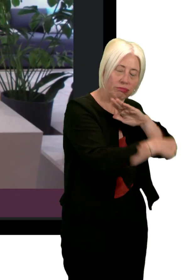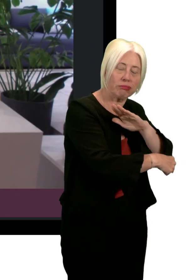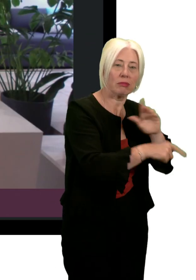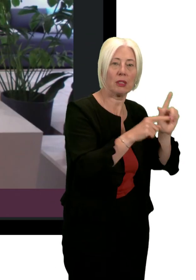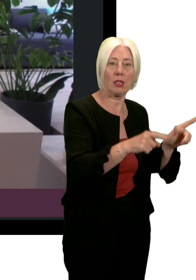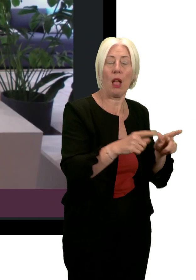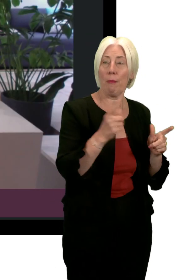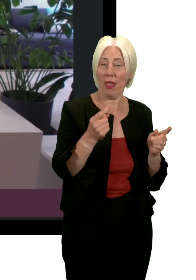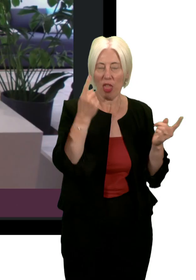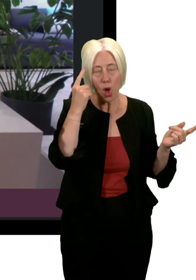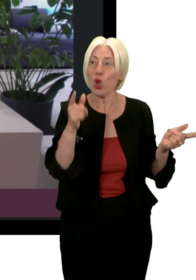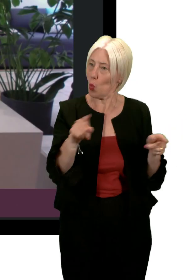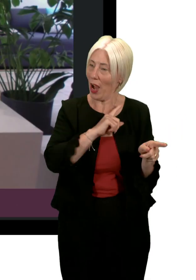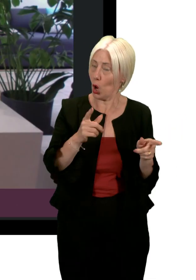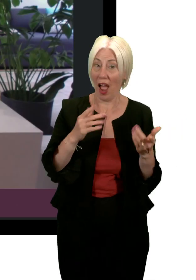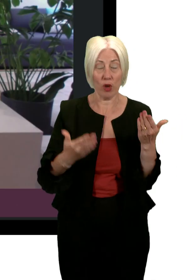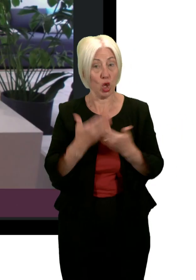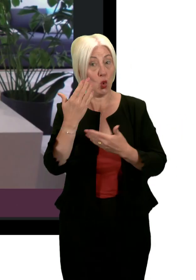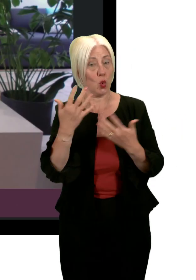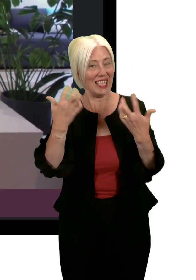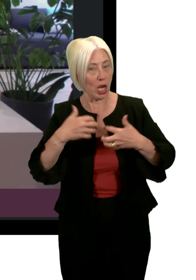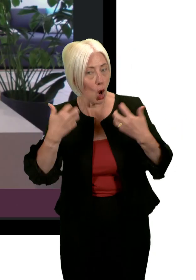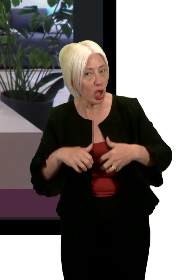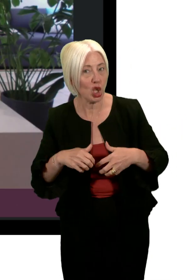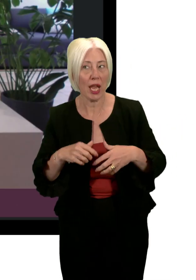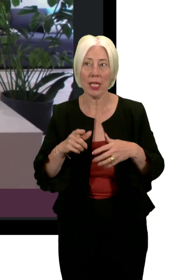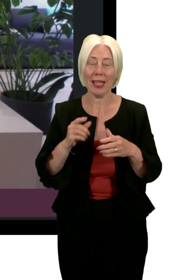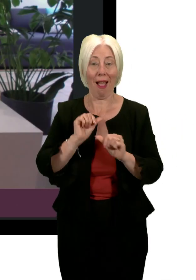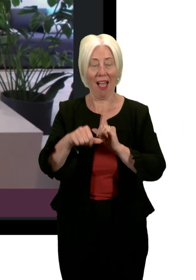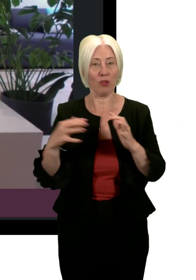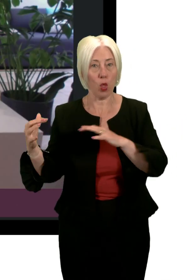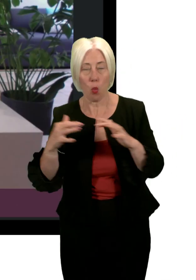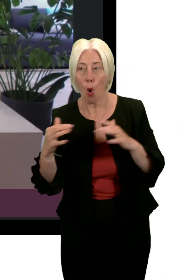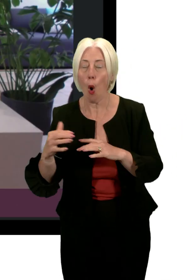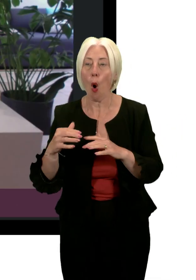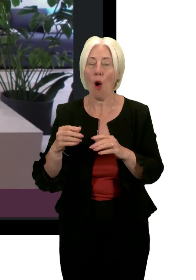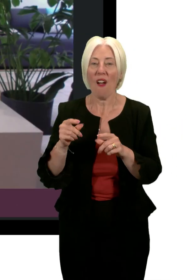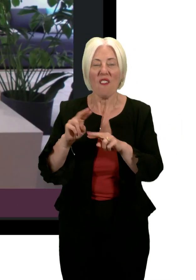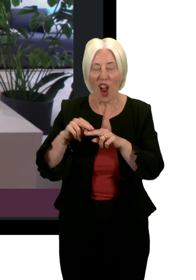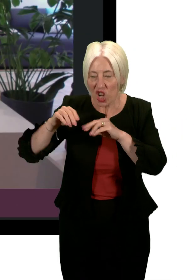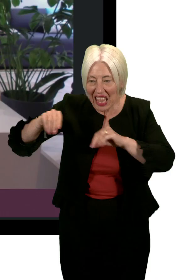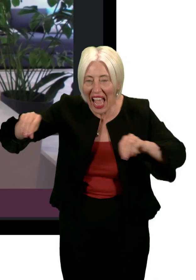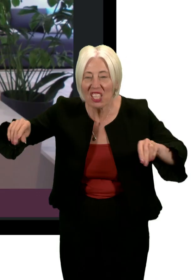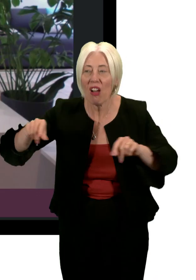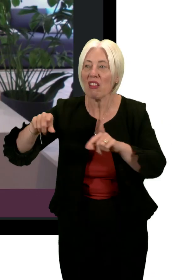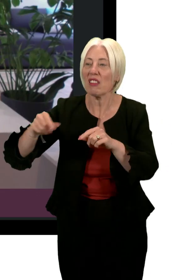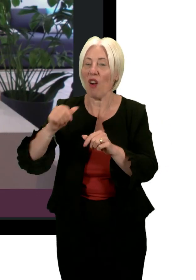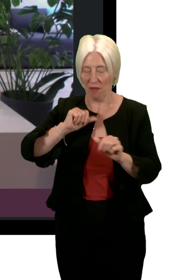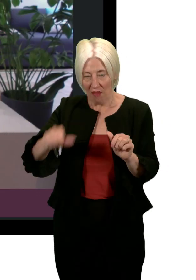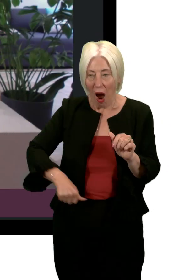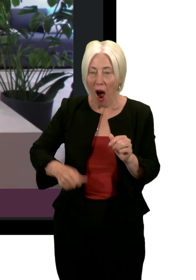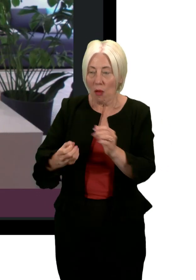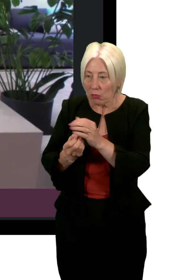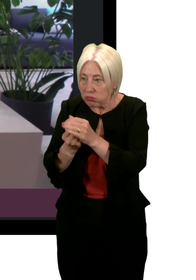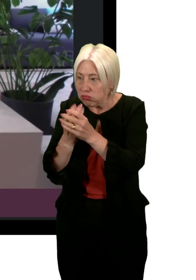by new technologies through Green Revolution, mechanization, fertilizers, herbicides, pesticides,